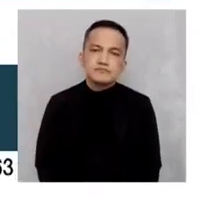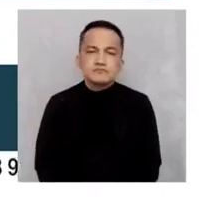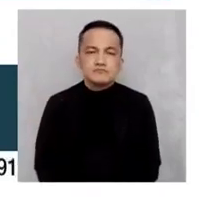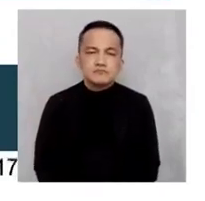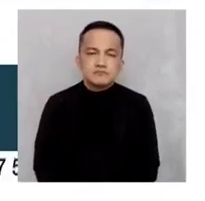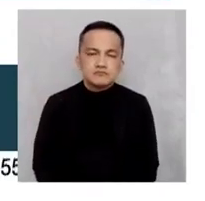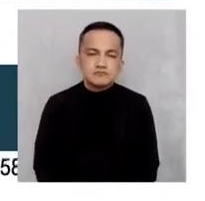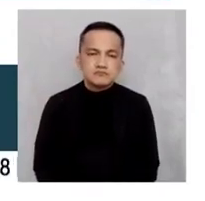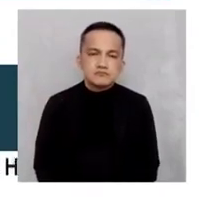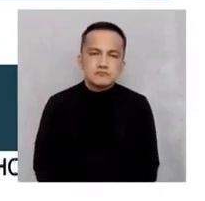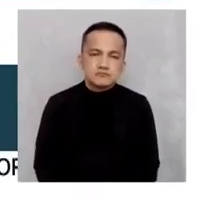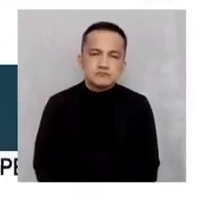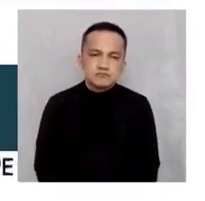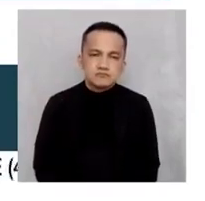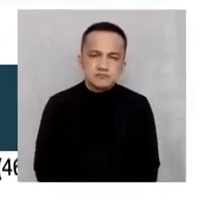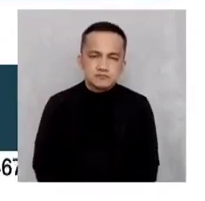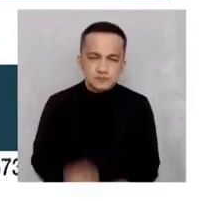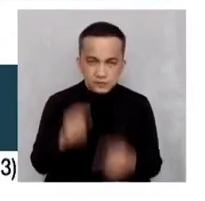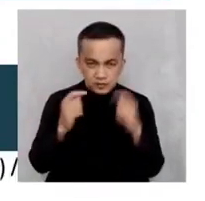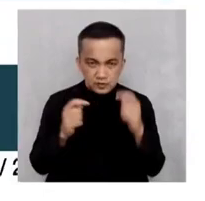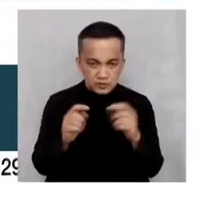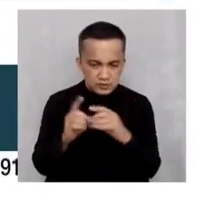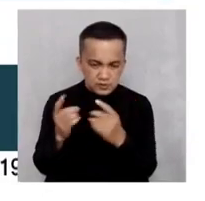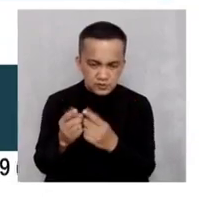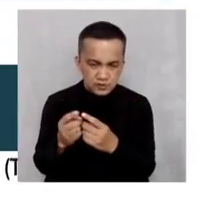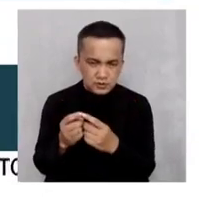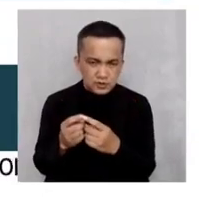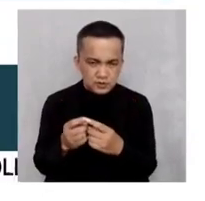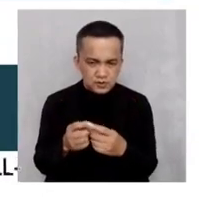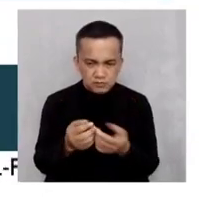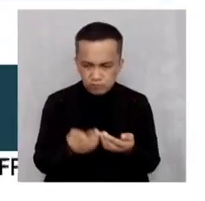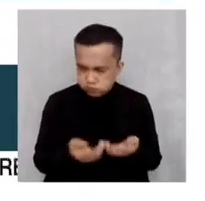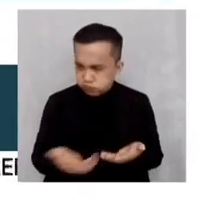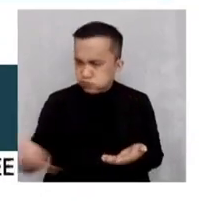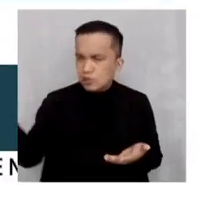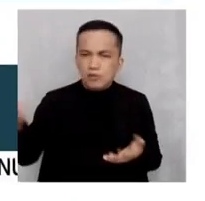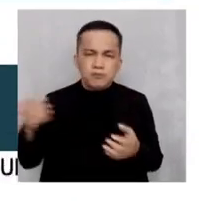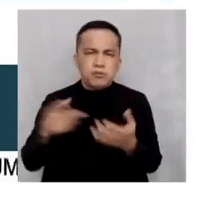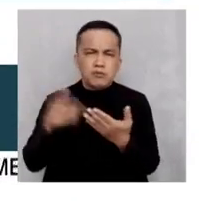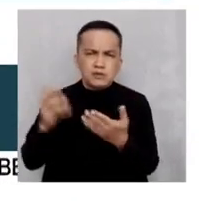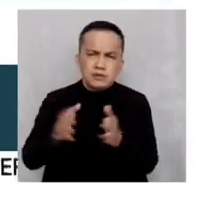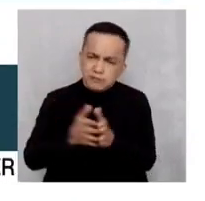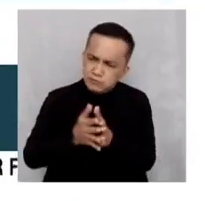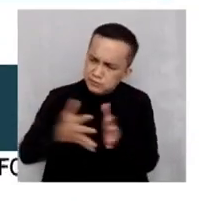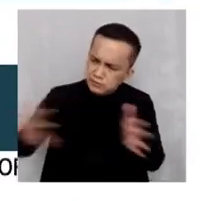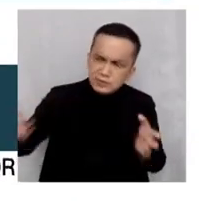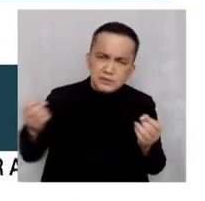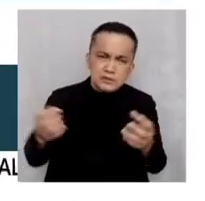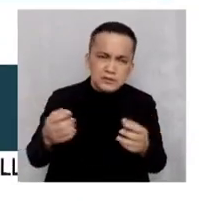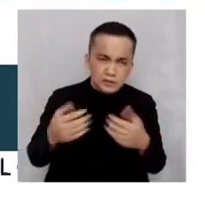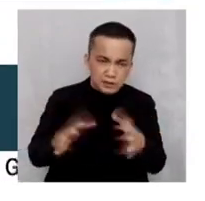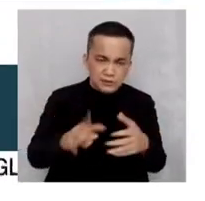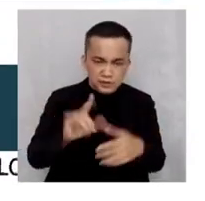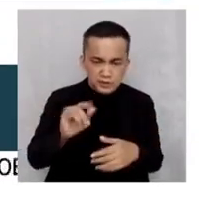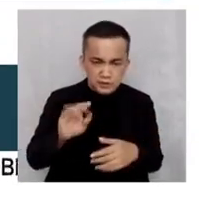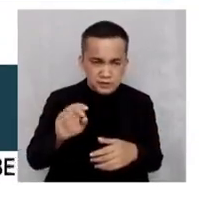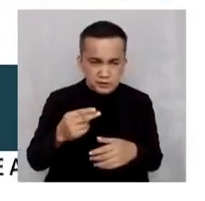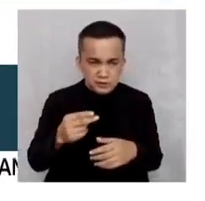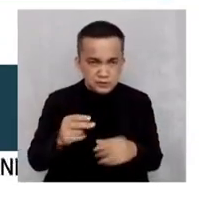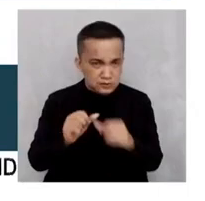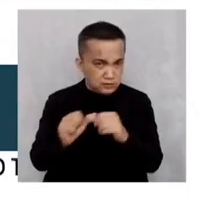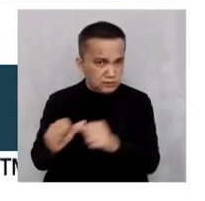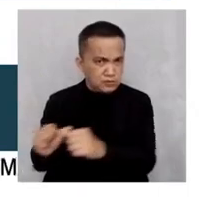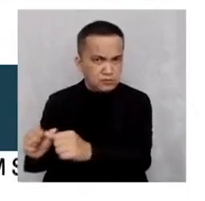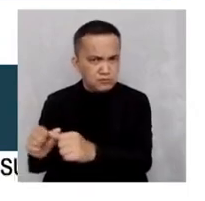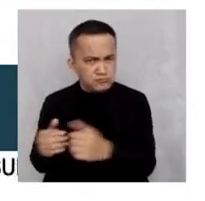mean, the tourism department has this whole program ahead of it. After the launch, and they're continuing with it.